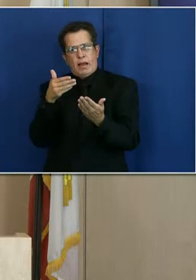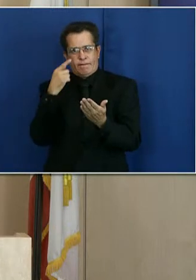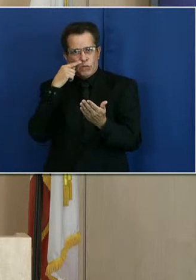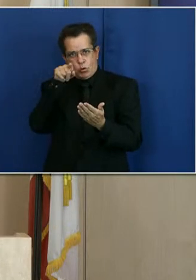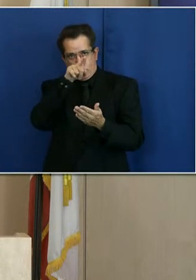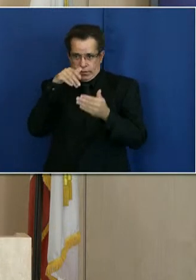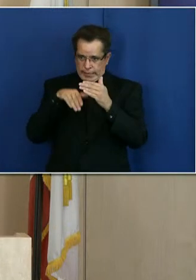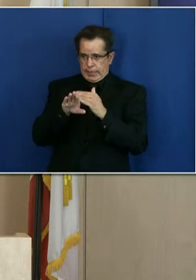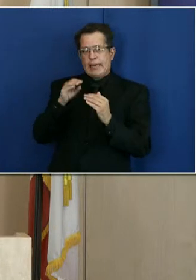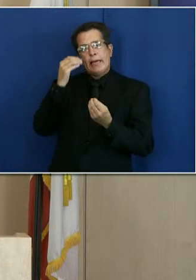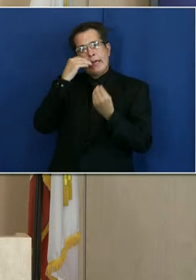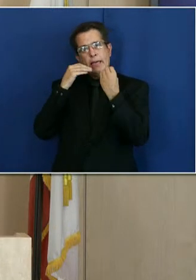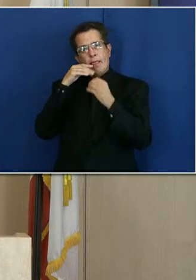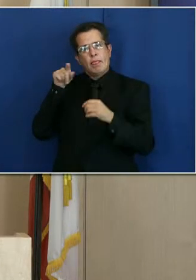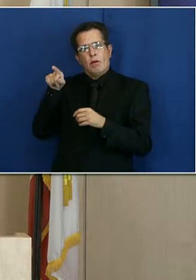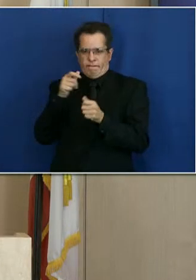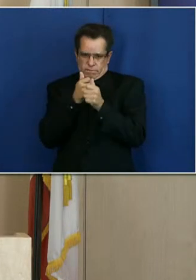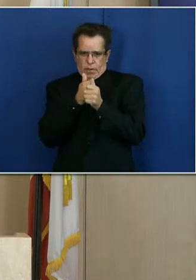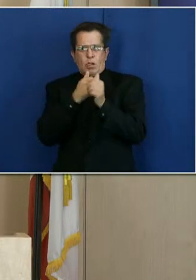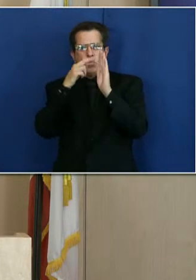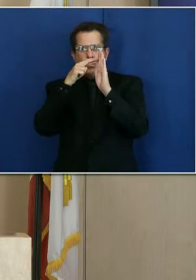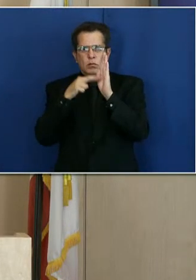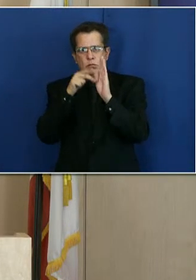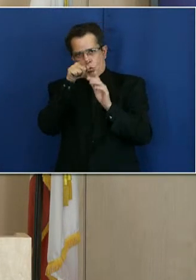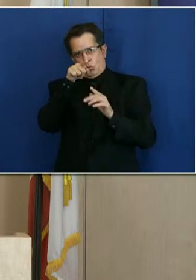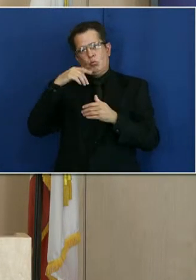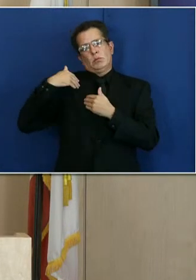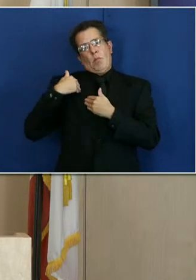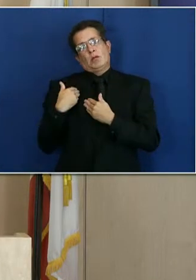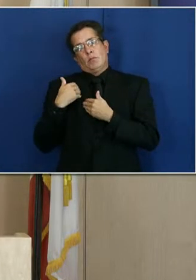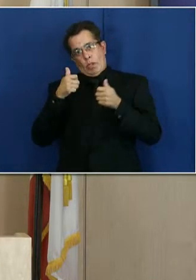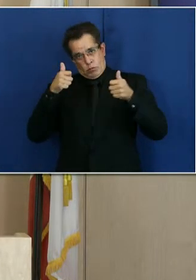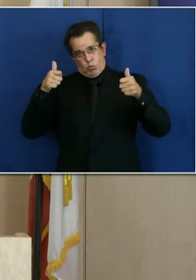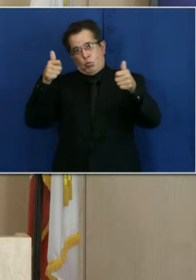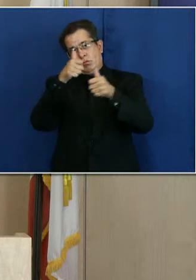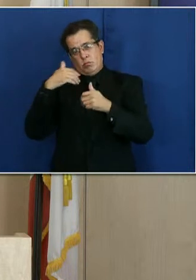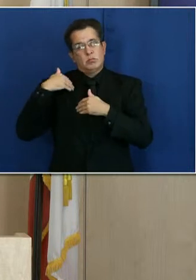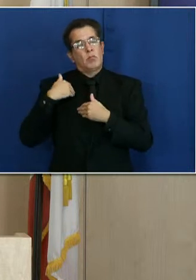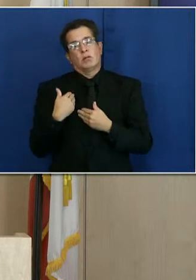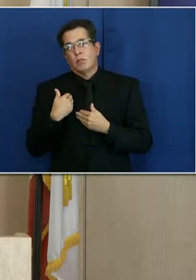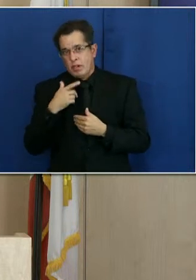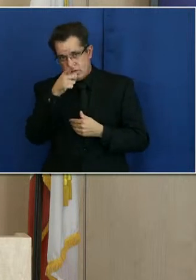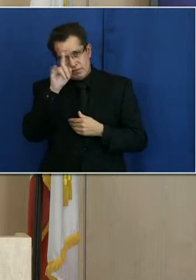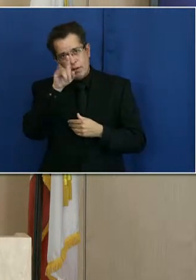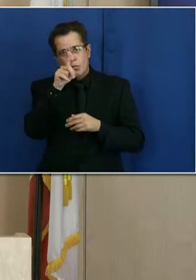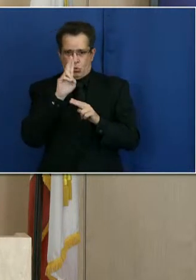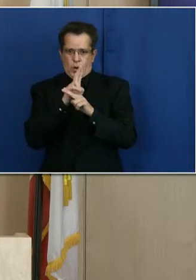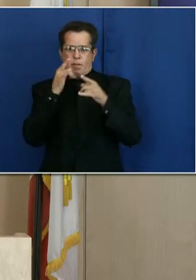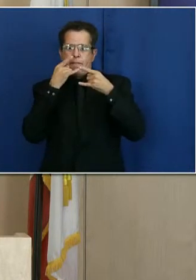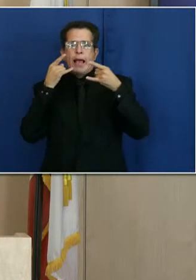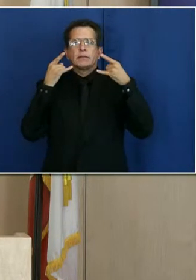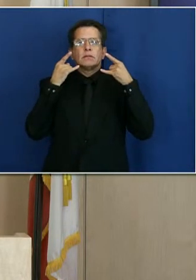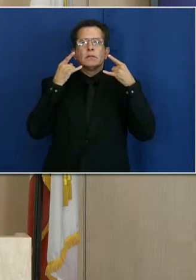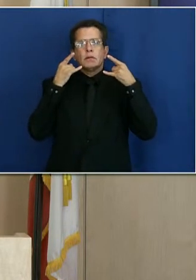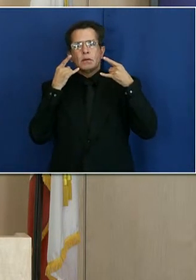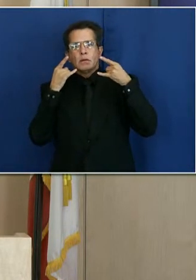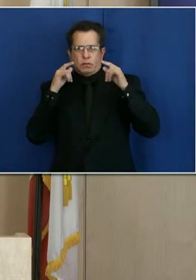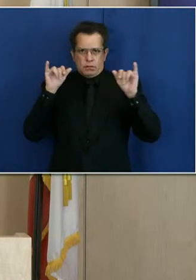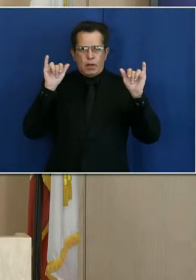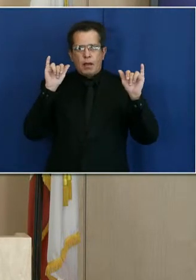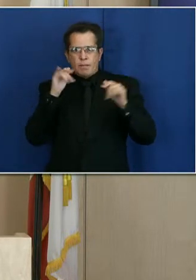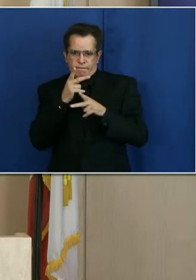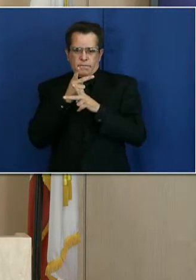you dine in their facility, and that you, as a responsible diner there, are in fact wearing your mask when you should,